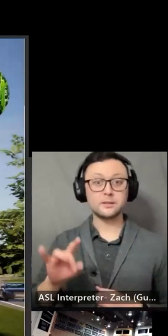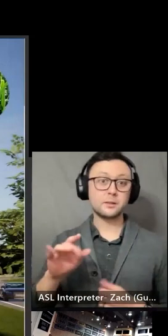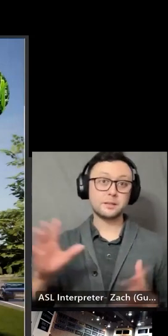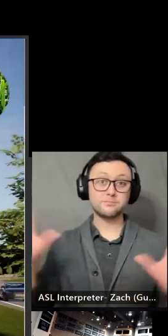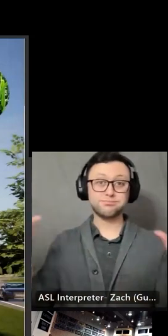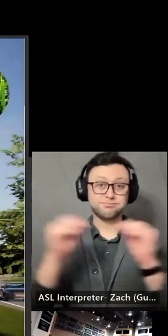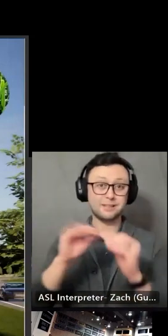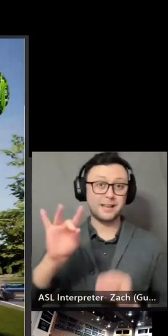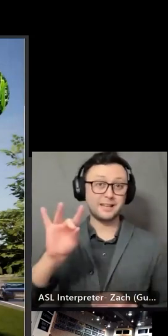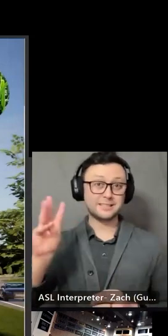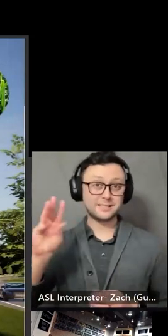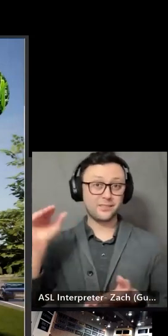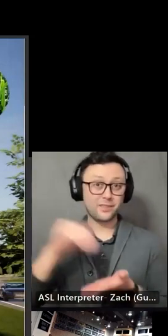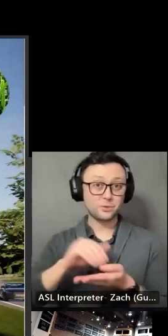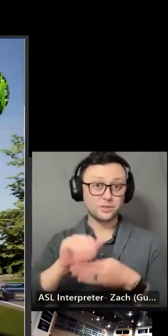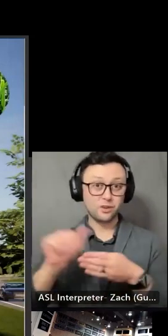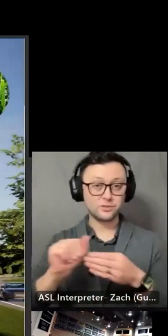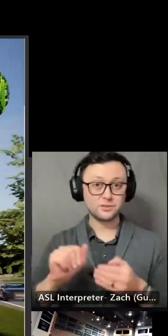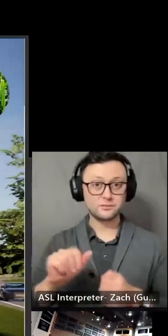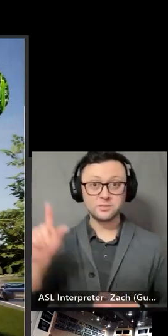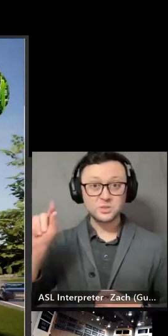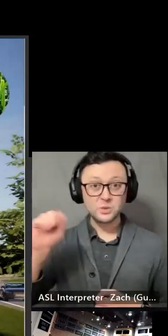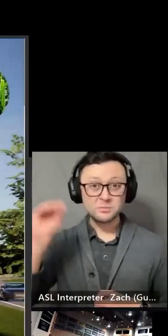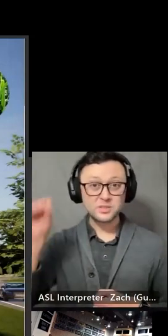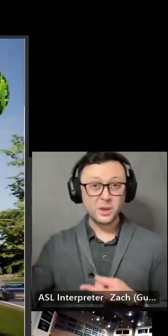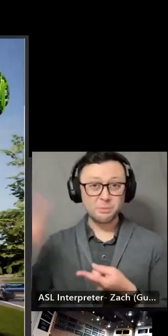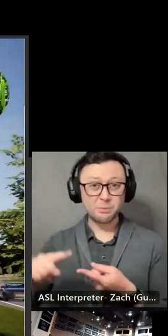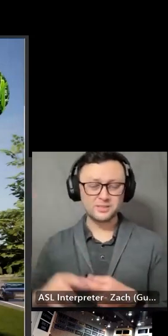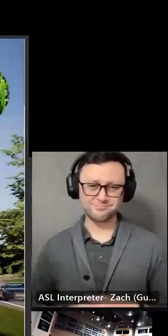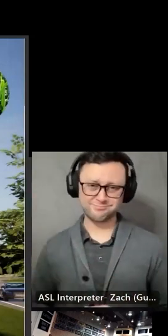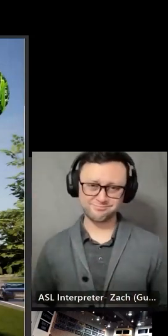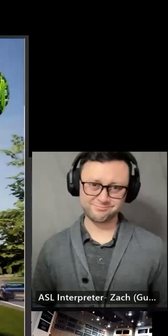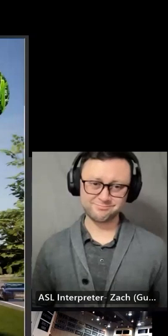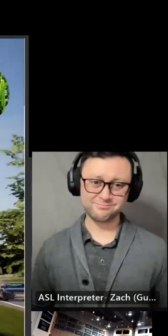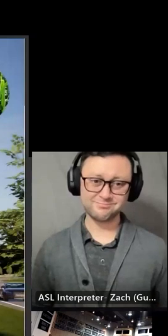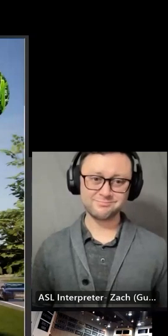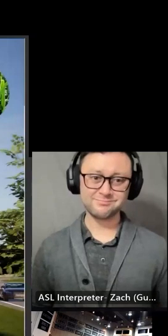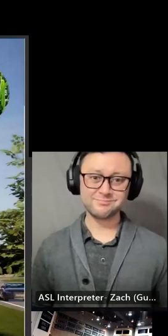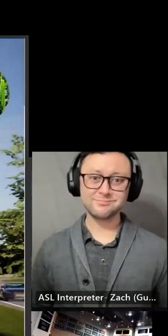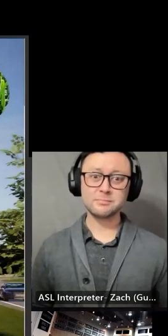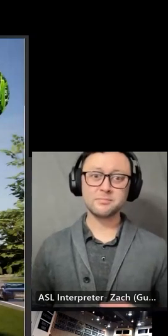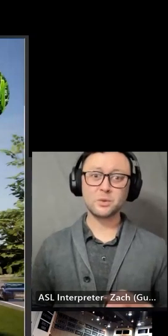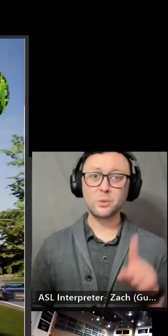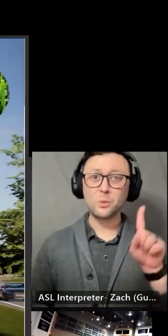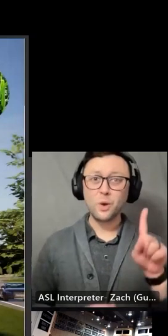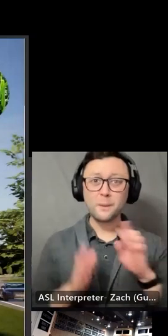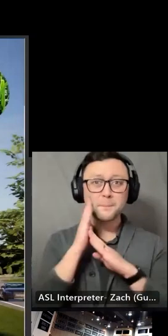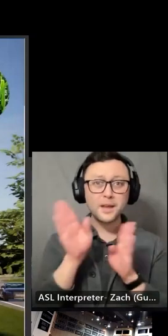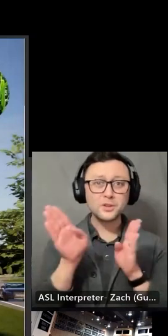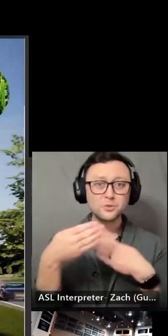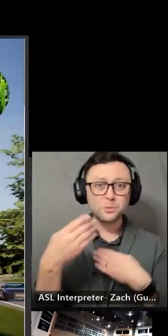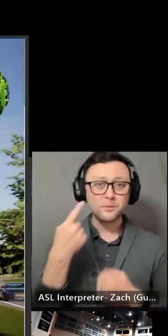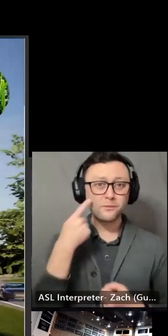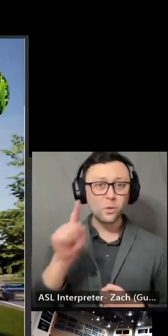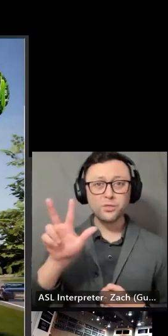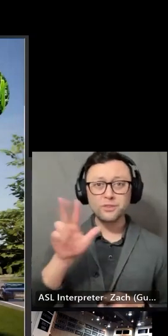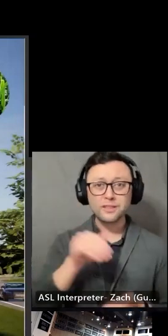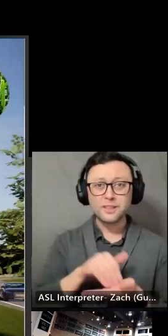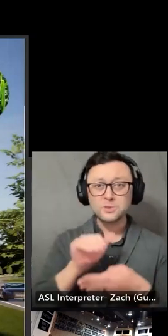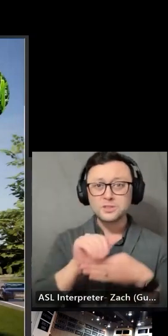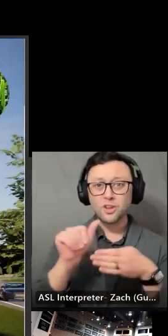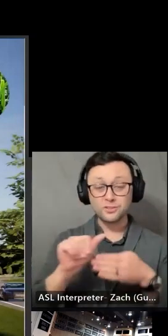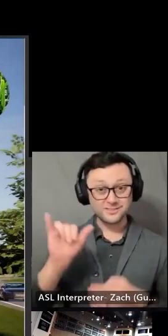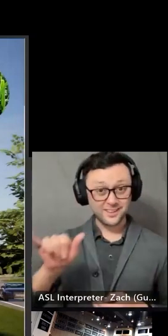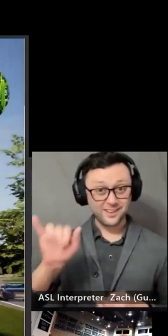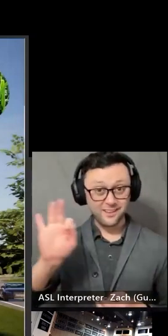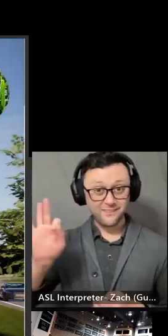$86,000. My God, somebody who's renting a one bedroom for $3,000 might be able to qualify for